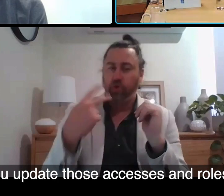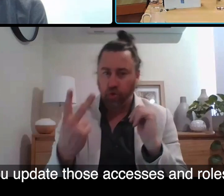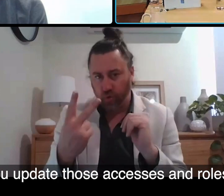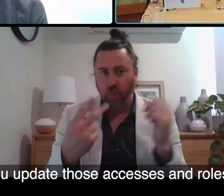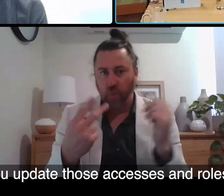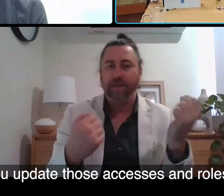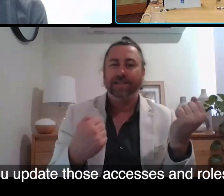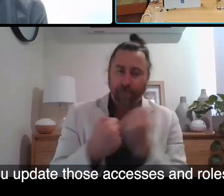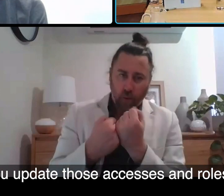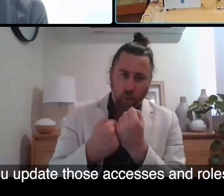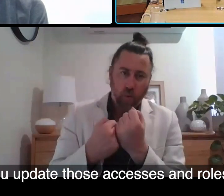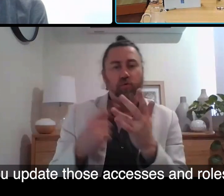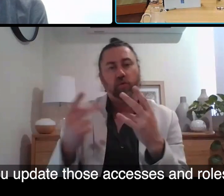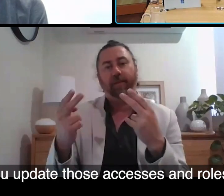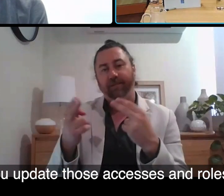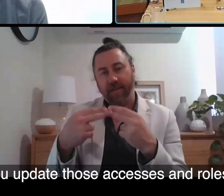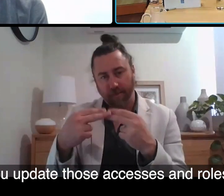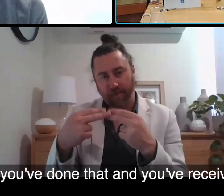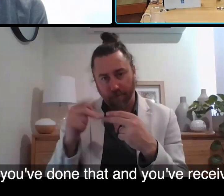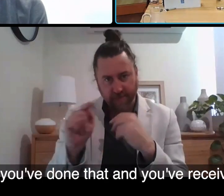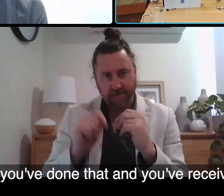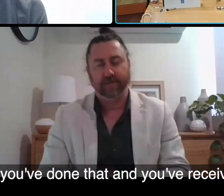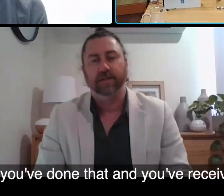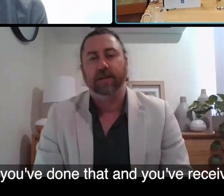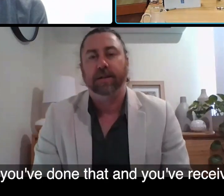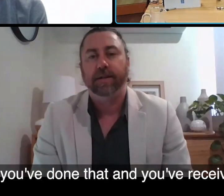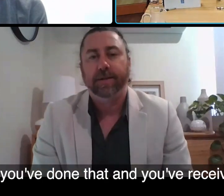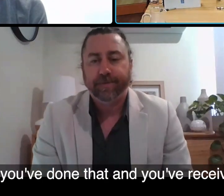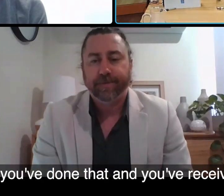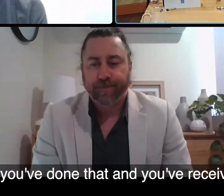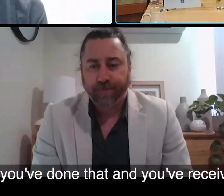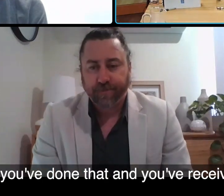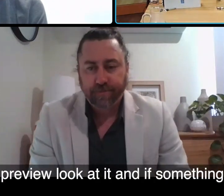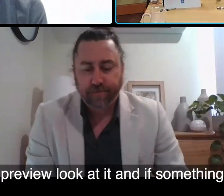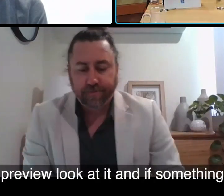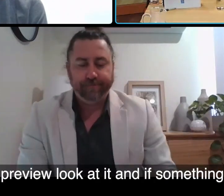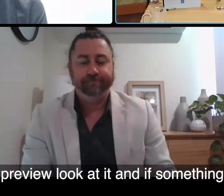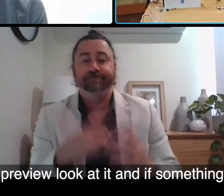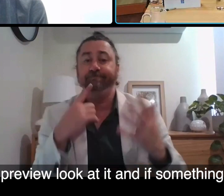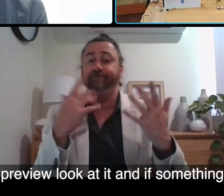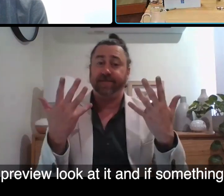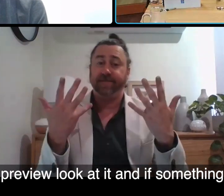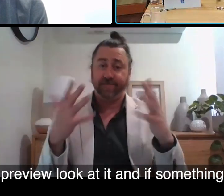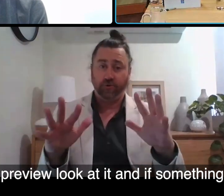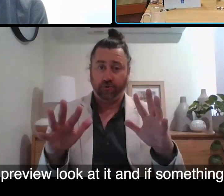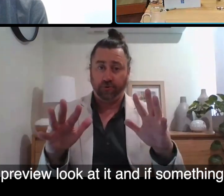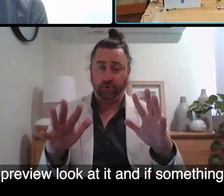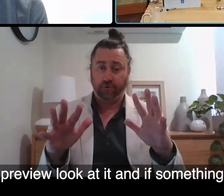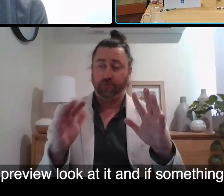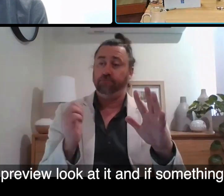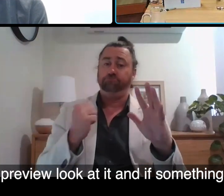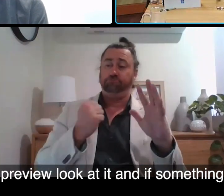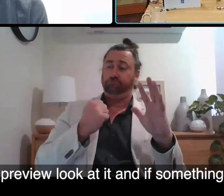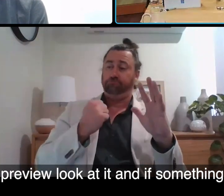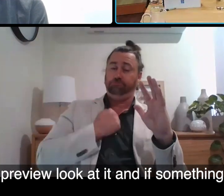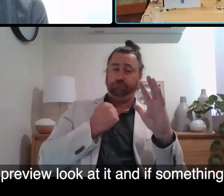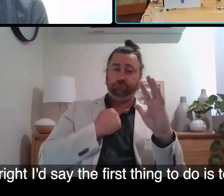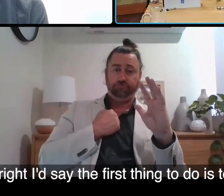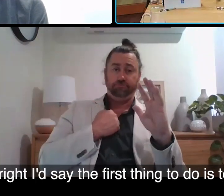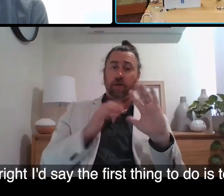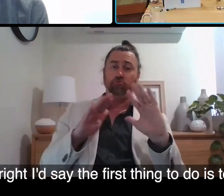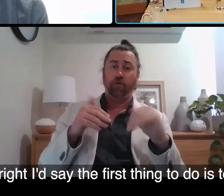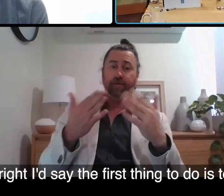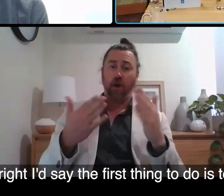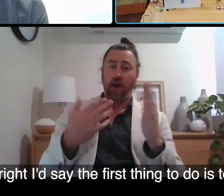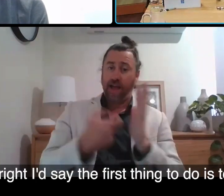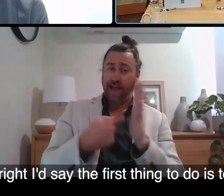update those accesses and roles. So once you've done that and you've received your provider preview, look at it, and if something